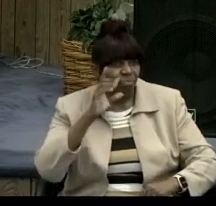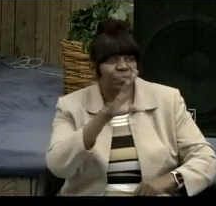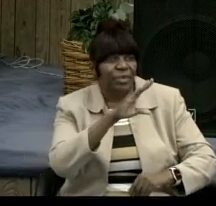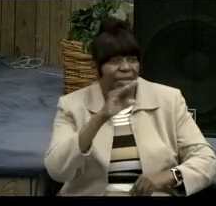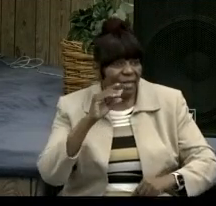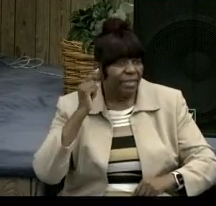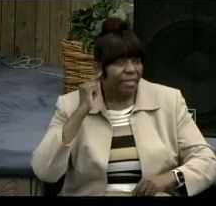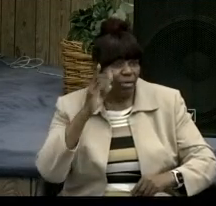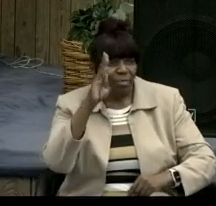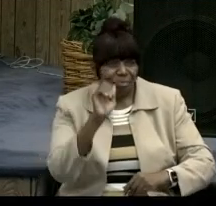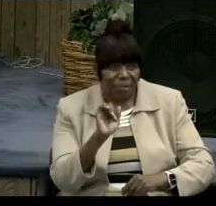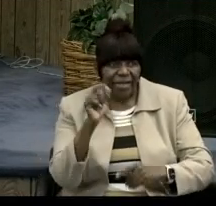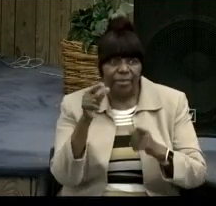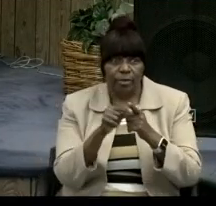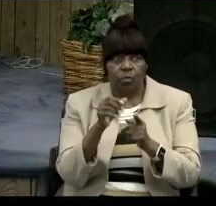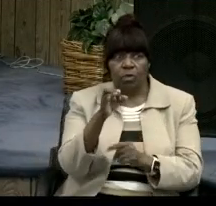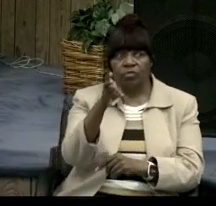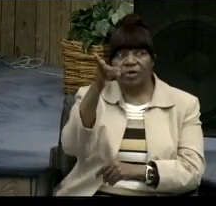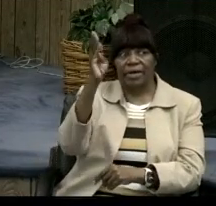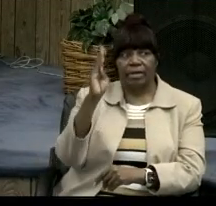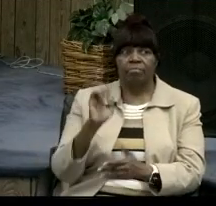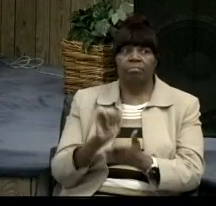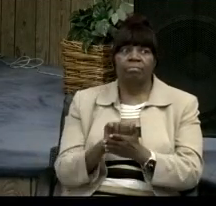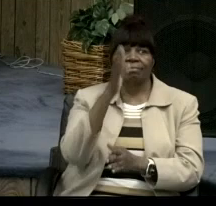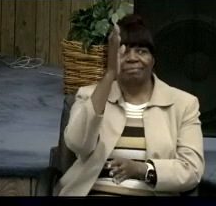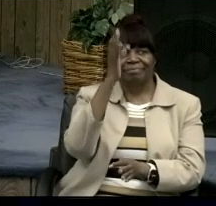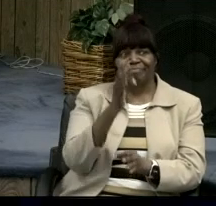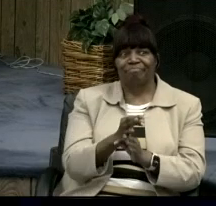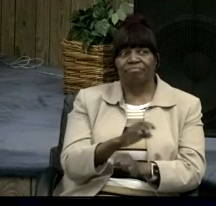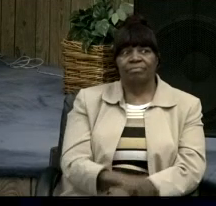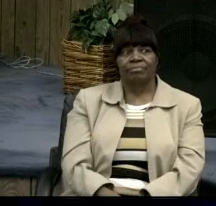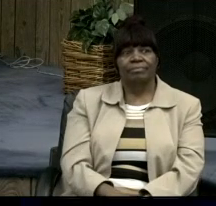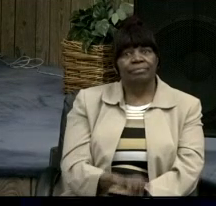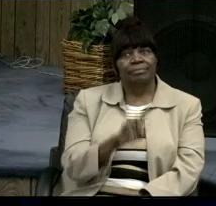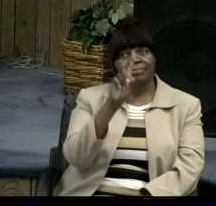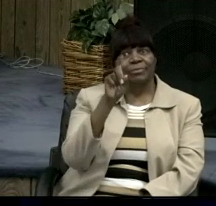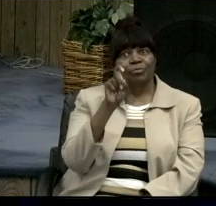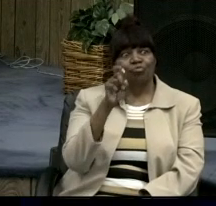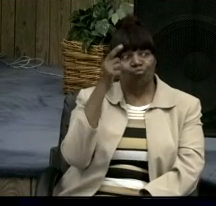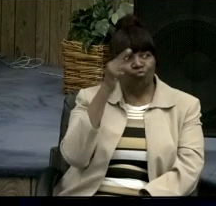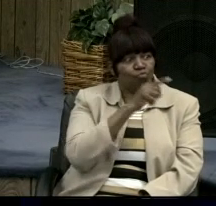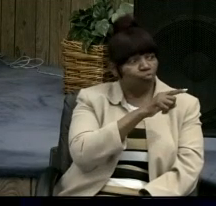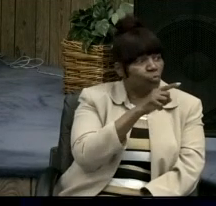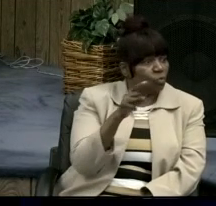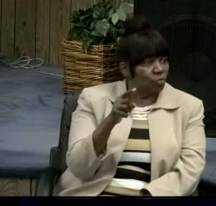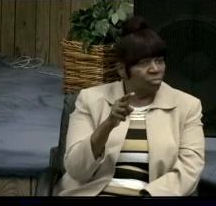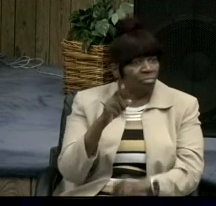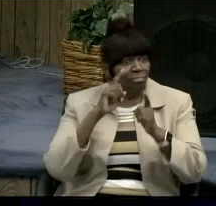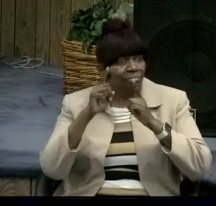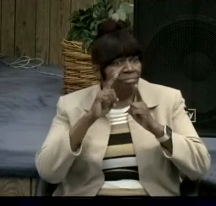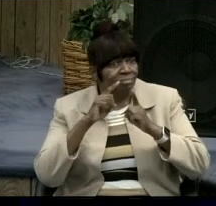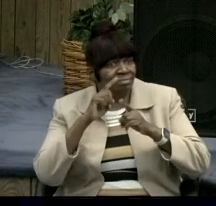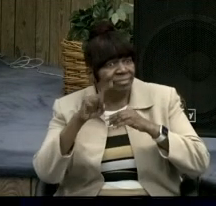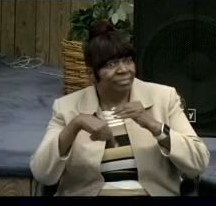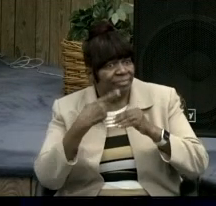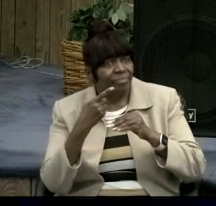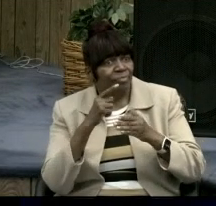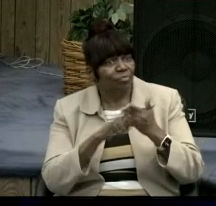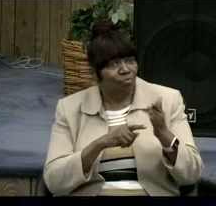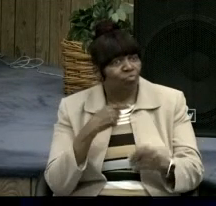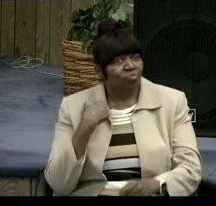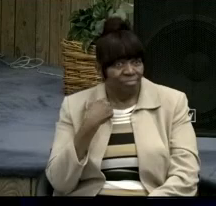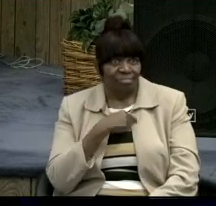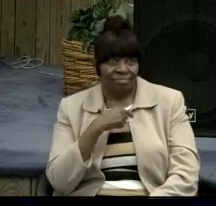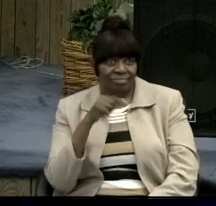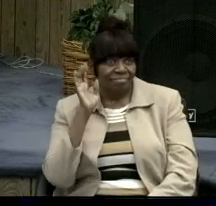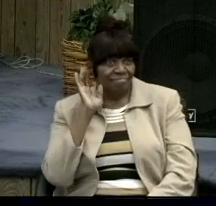and hearing by the word of God. Now I have a question for you. Let's talk about what we hear.